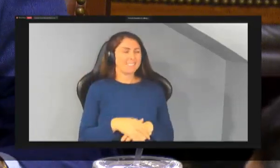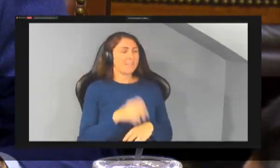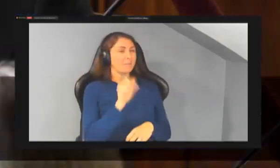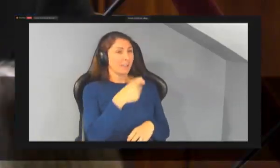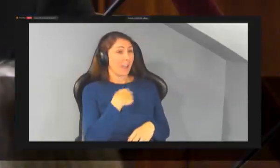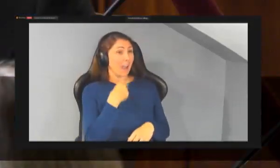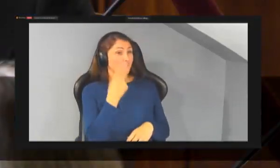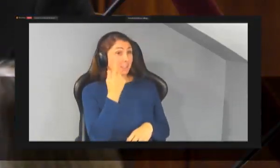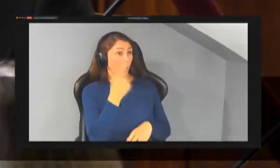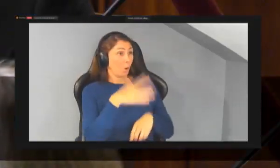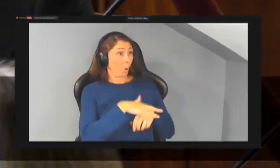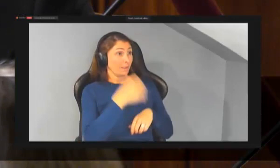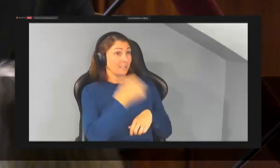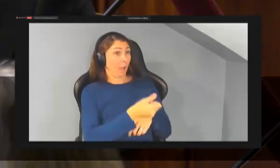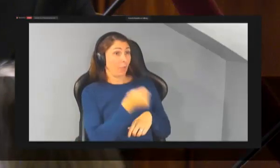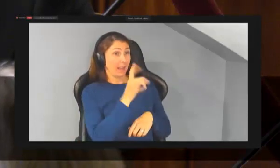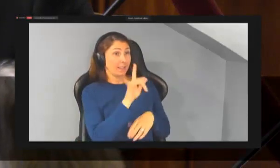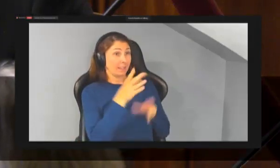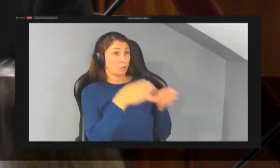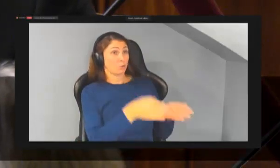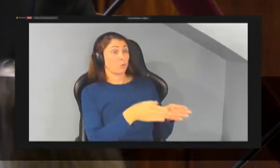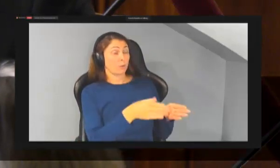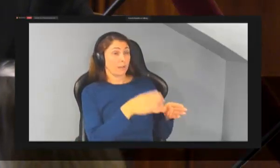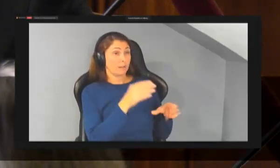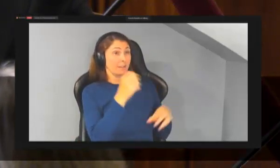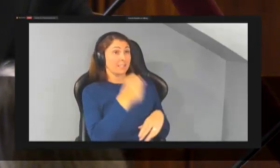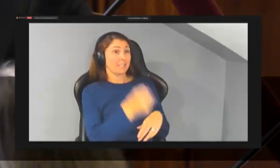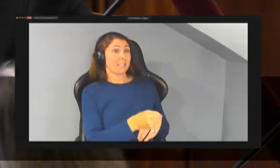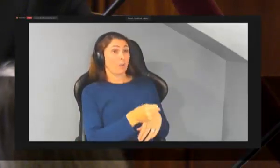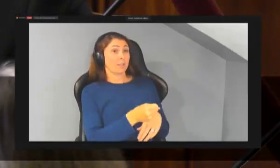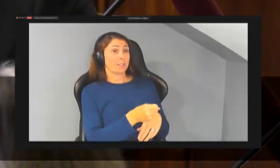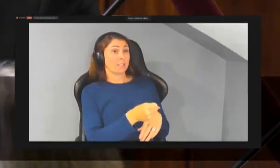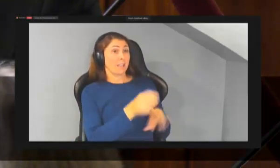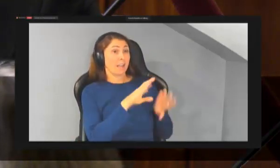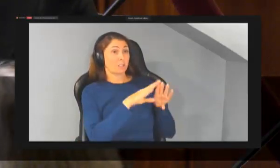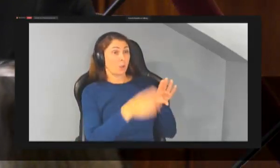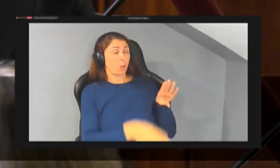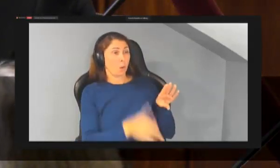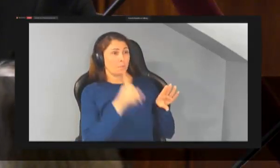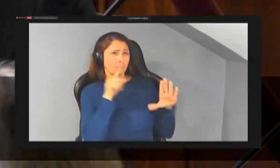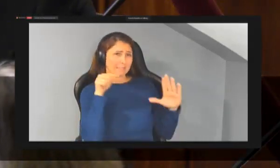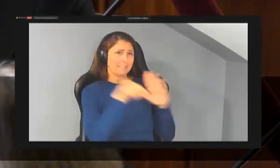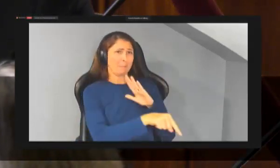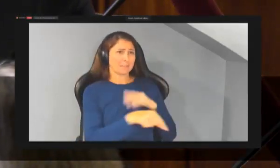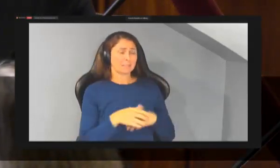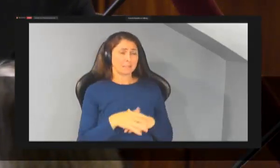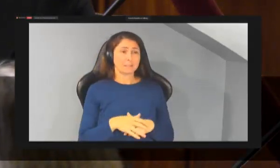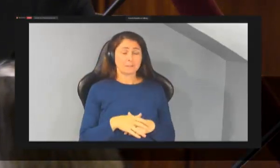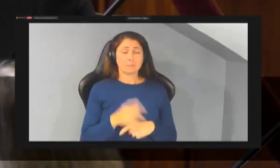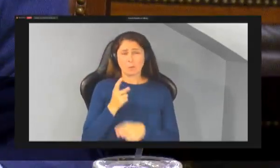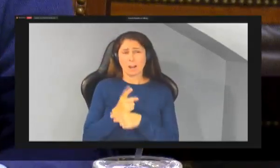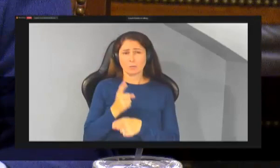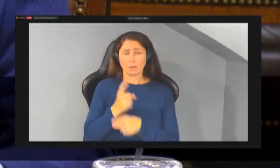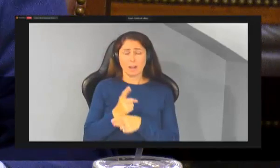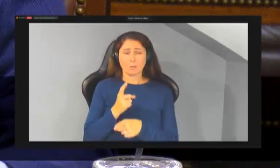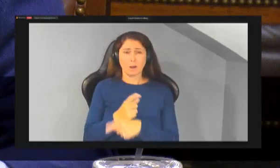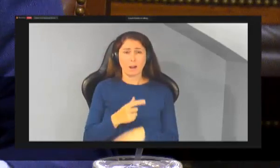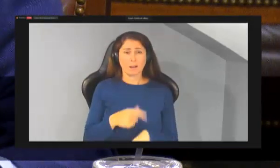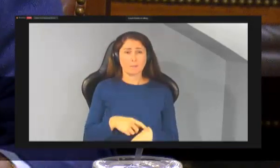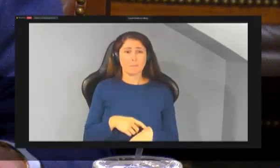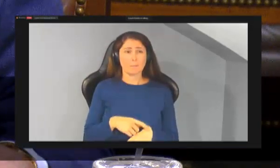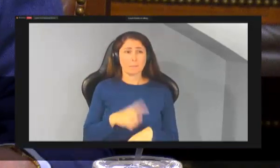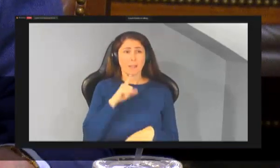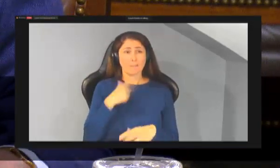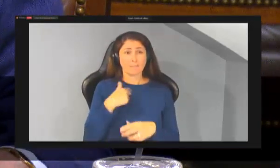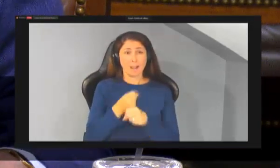18th Street in, oh, did you? In the Southside Slopes, which is pretty deep in. Yeah. Right. So, you know, I got some emails and